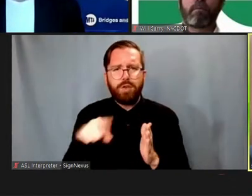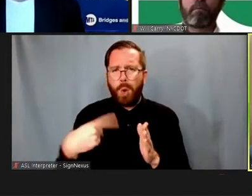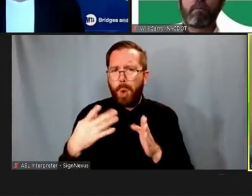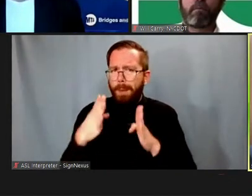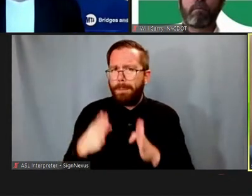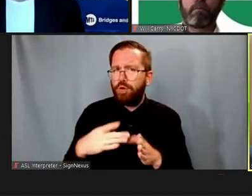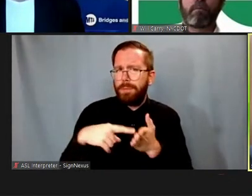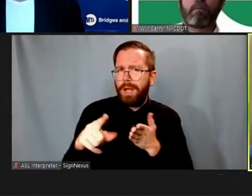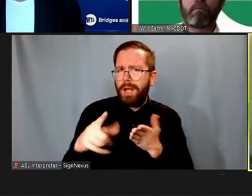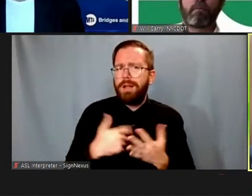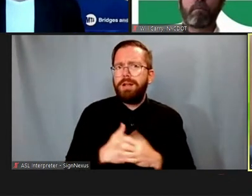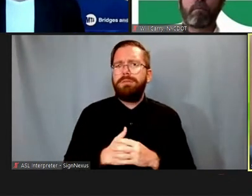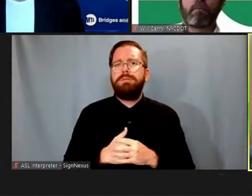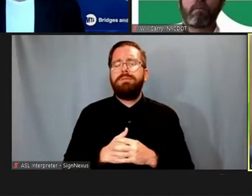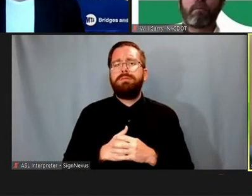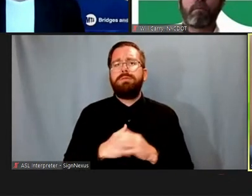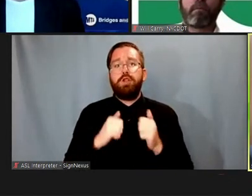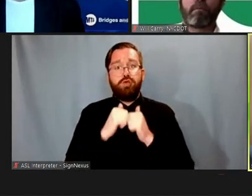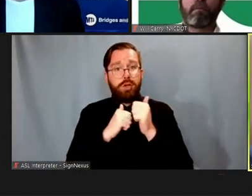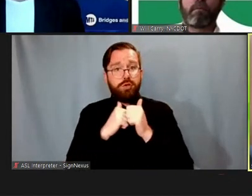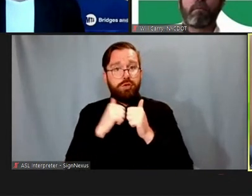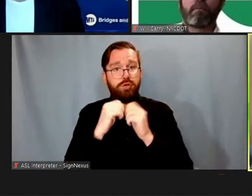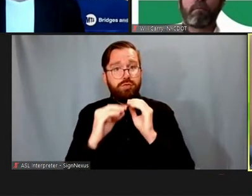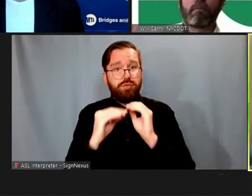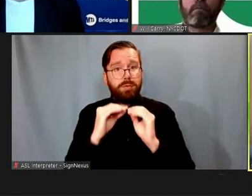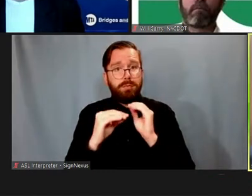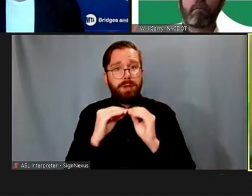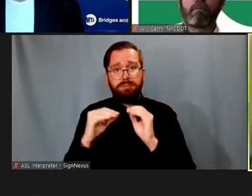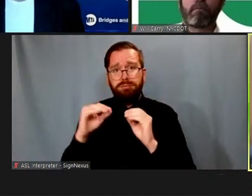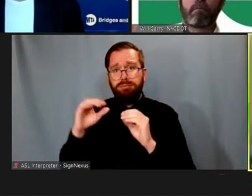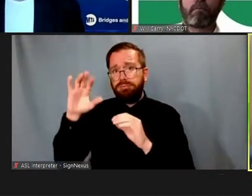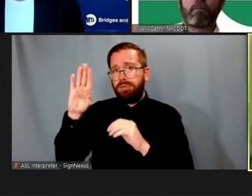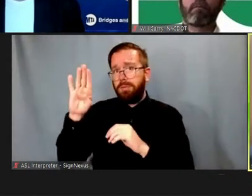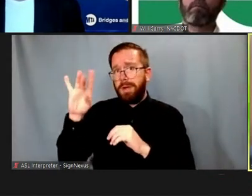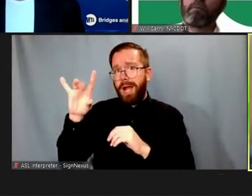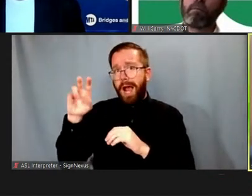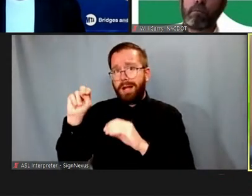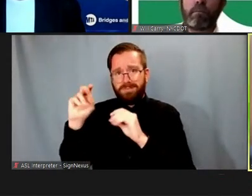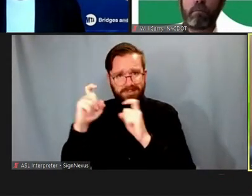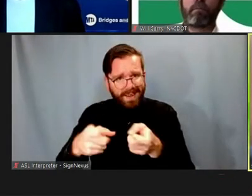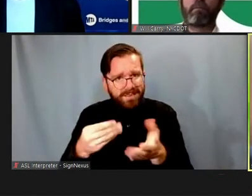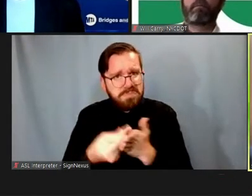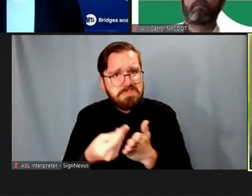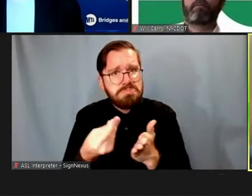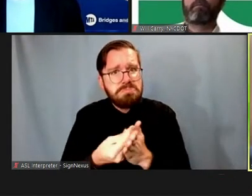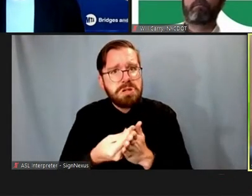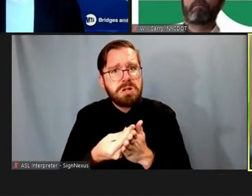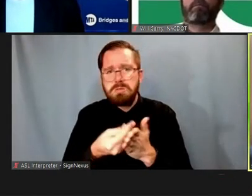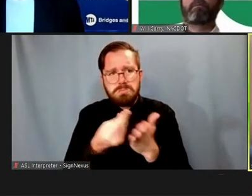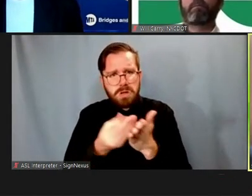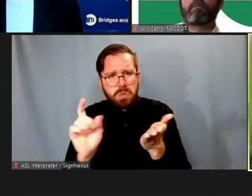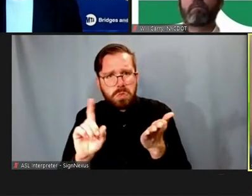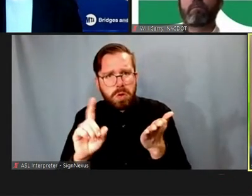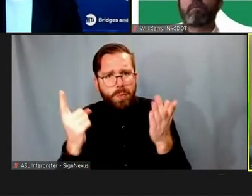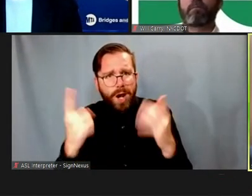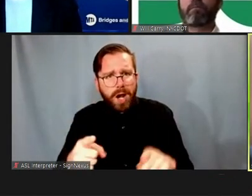for structure repair you got money from biden and i still don't understand where that went